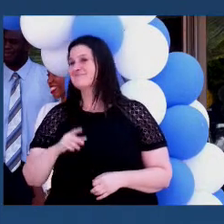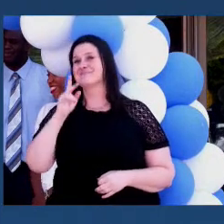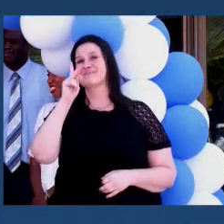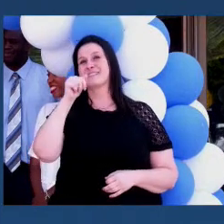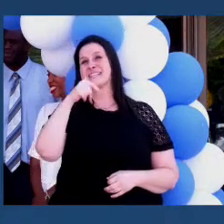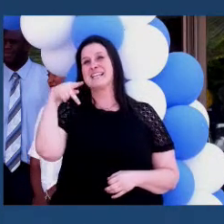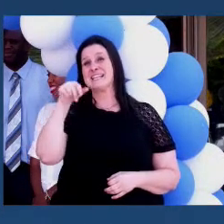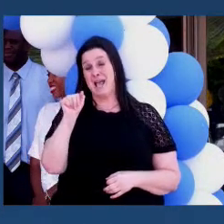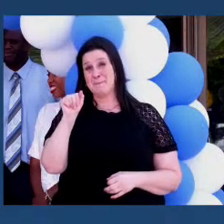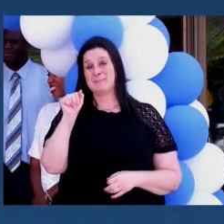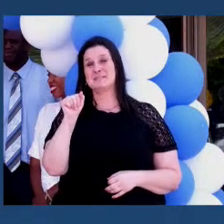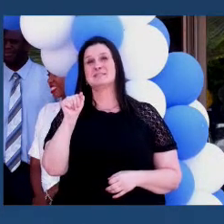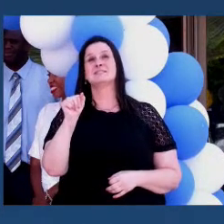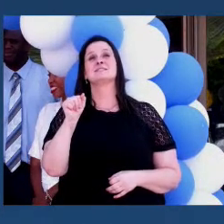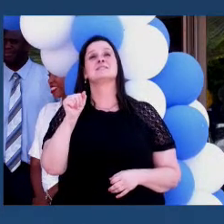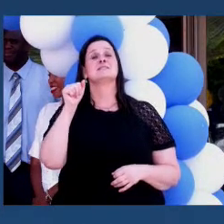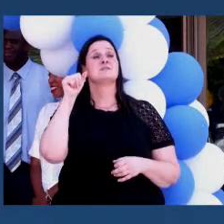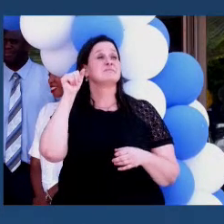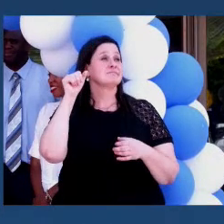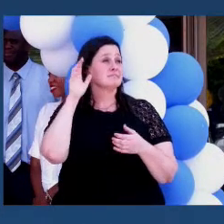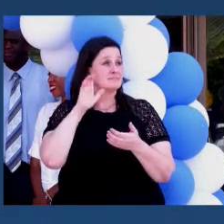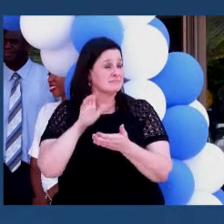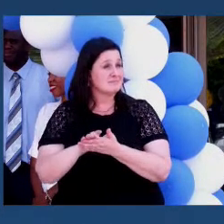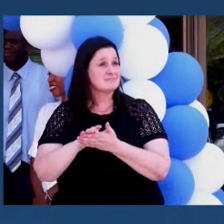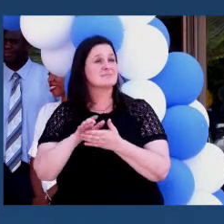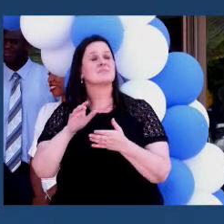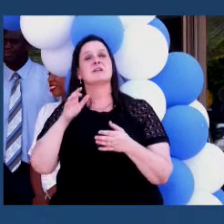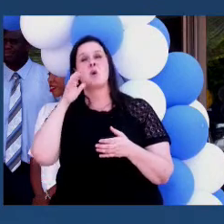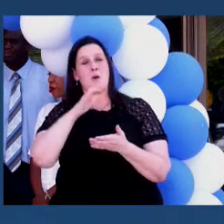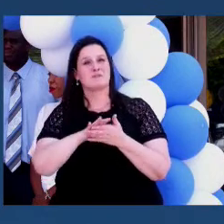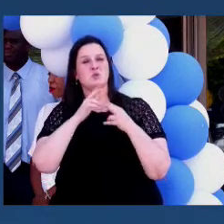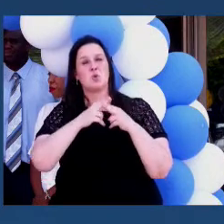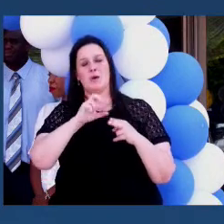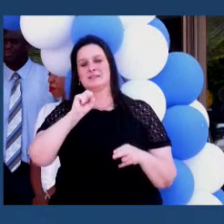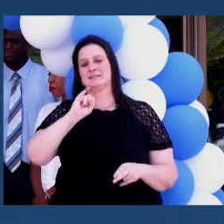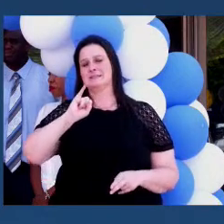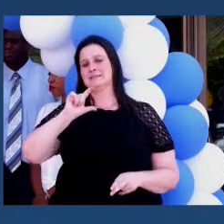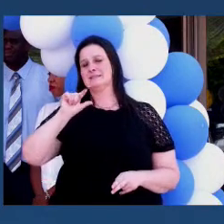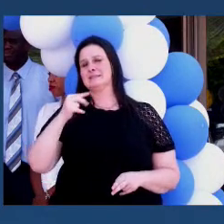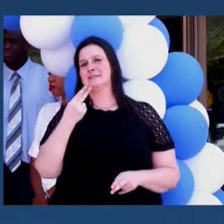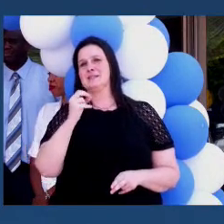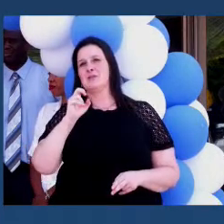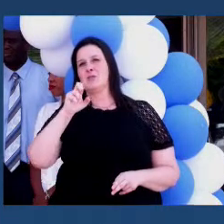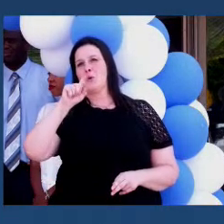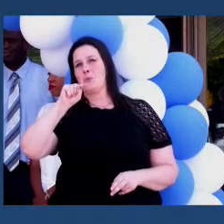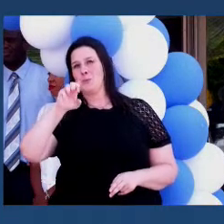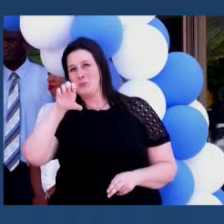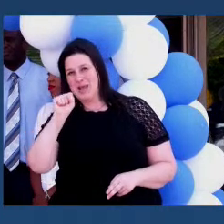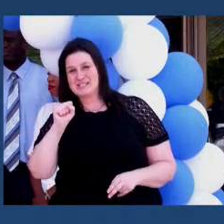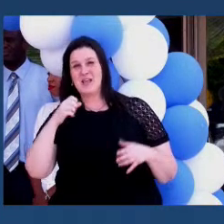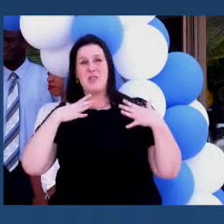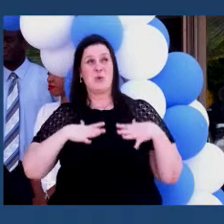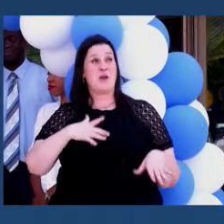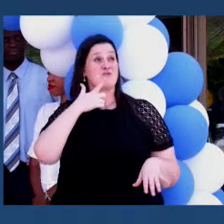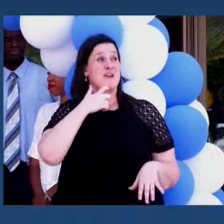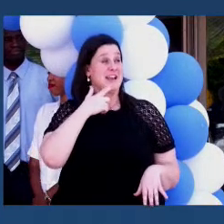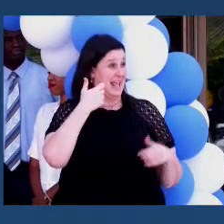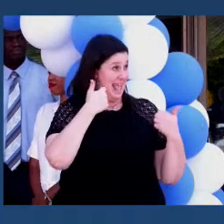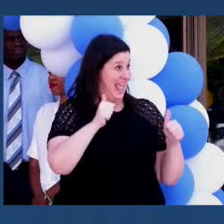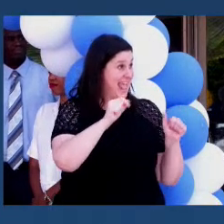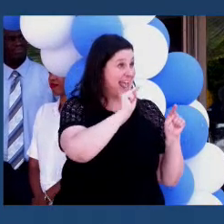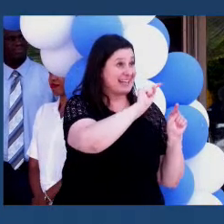Kappas' significant others are the Silhouettes, and they wear red. Any Silhouettes in the